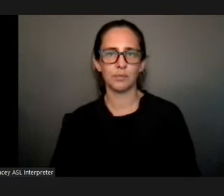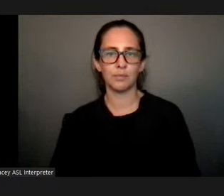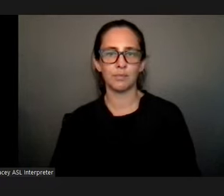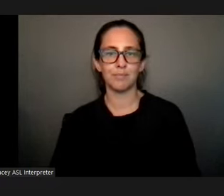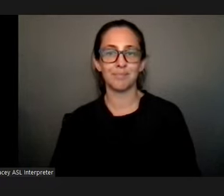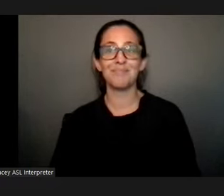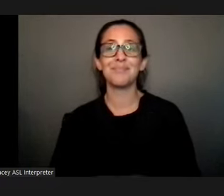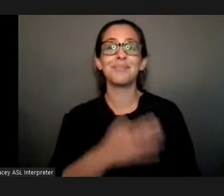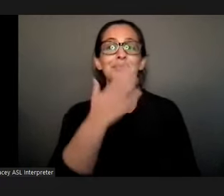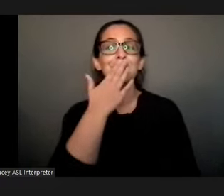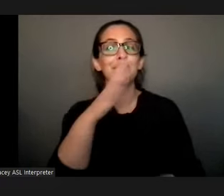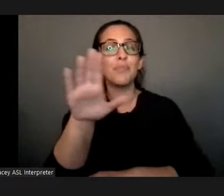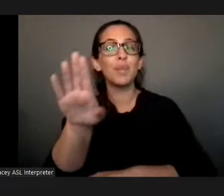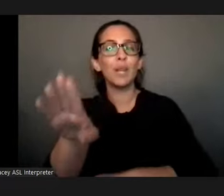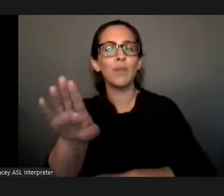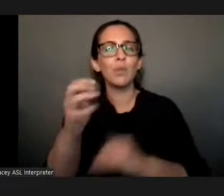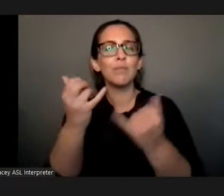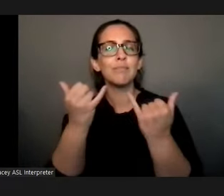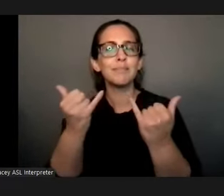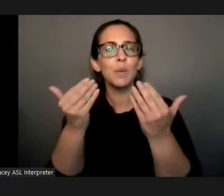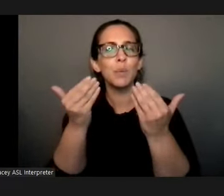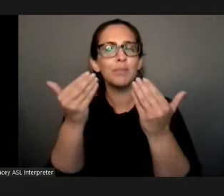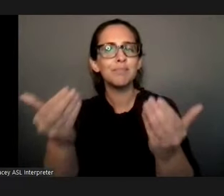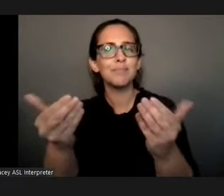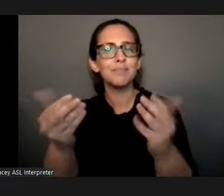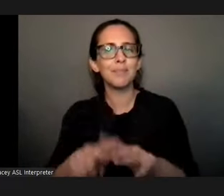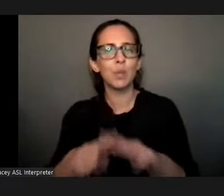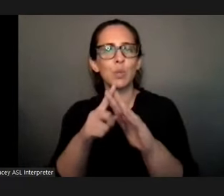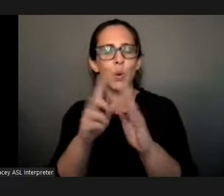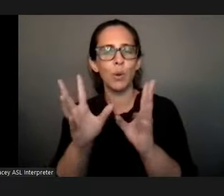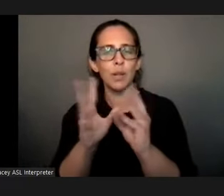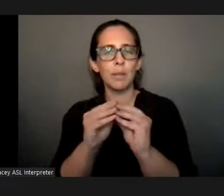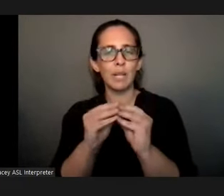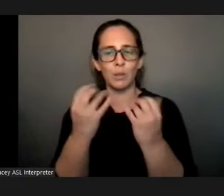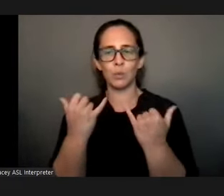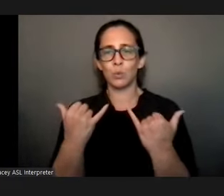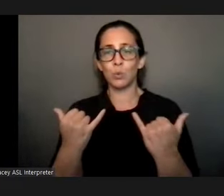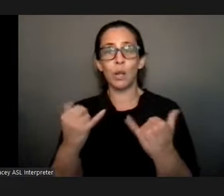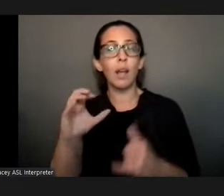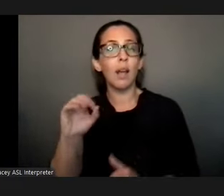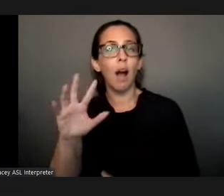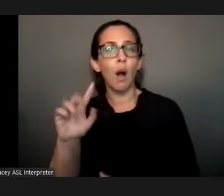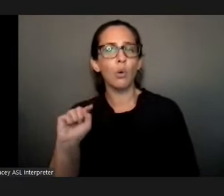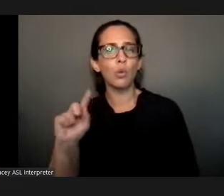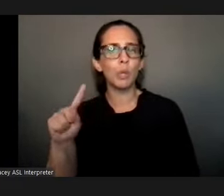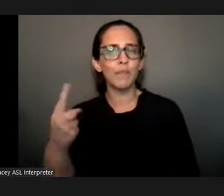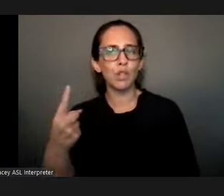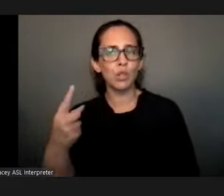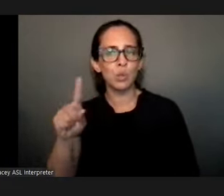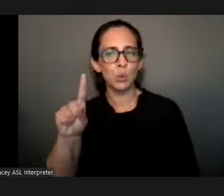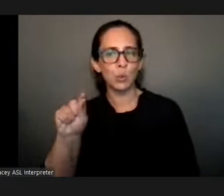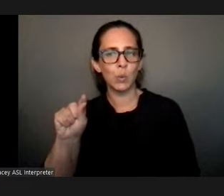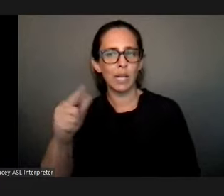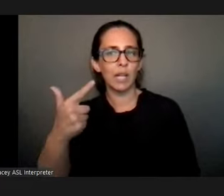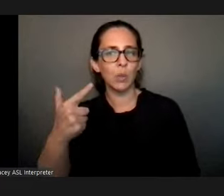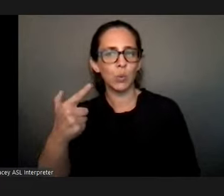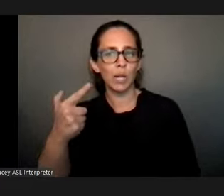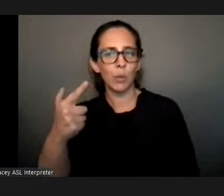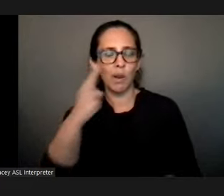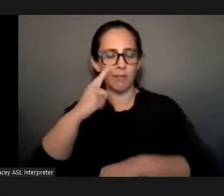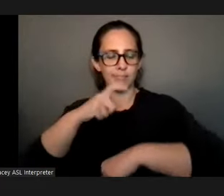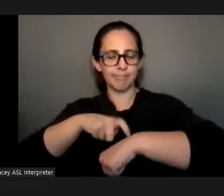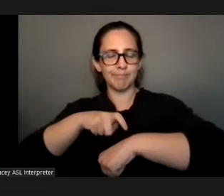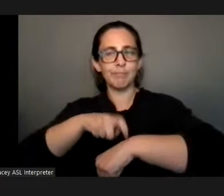Good afternoon. We will now begin the webinar. Today is October 1st, 2021, and the time